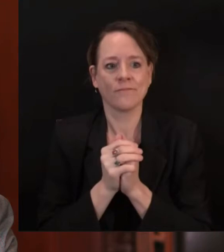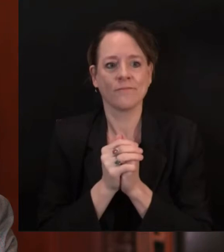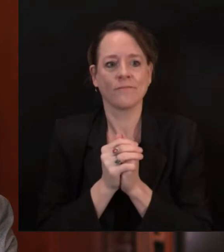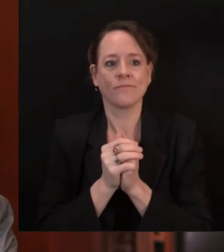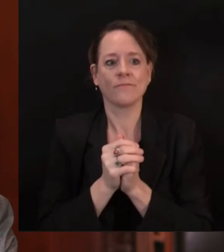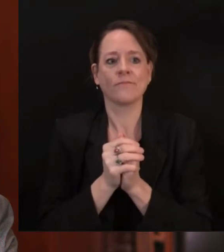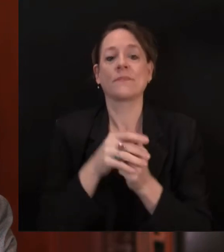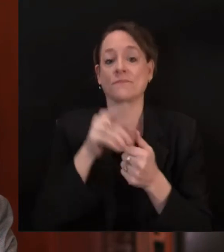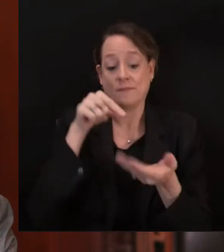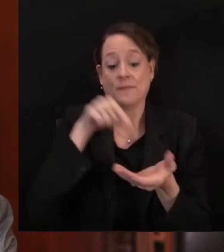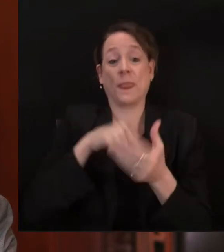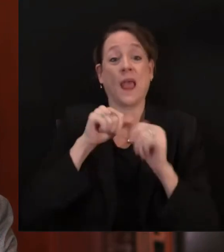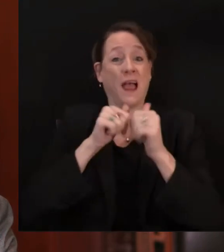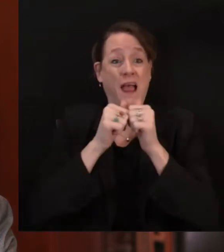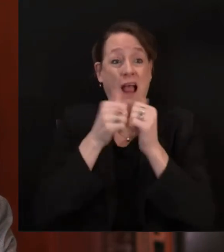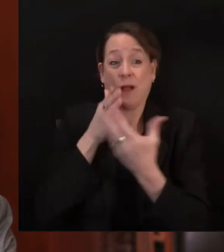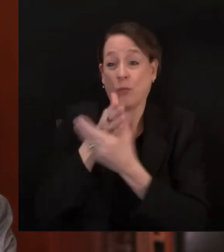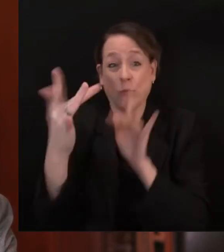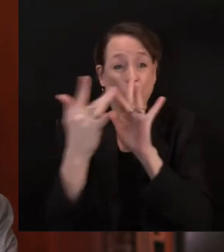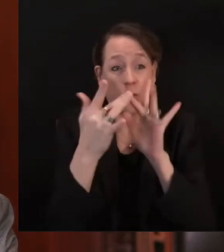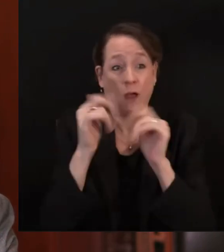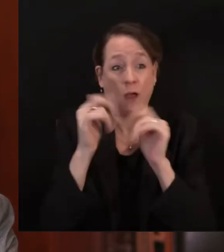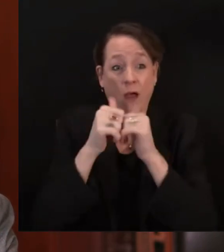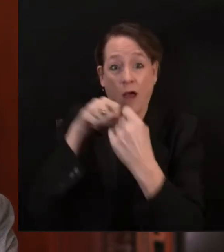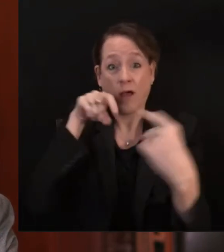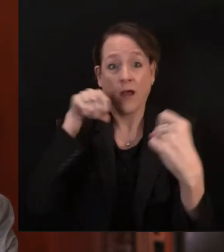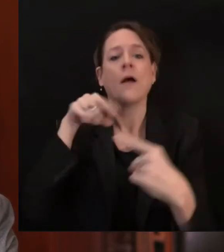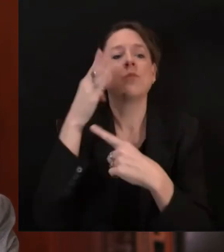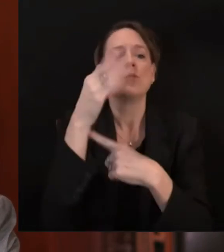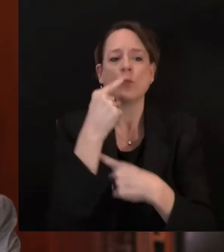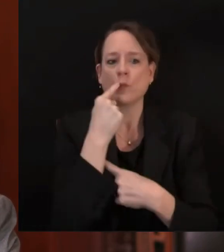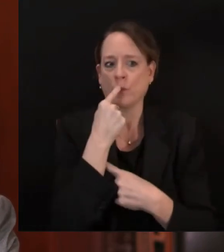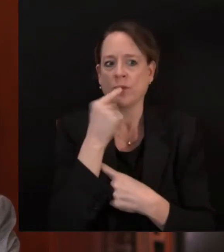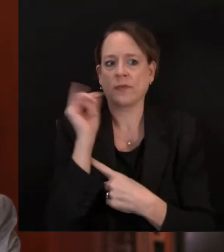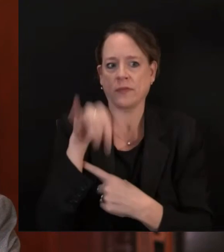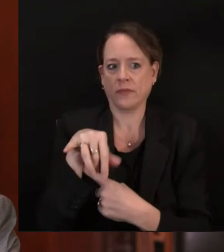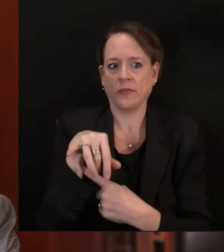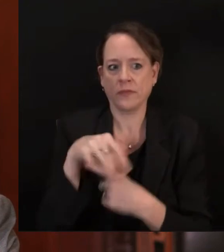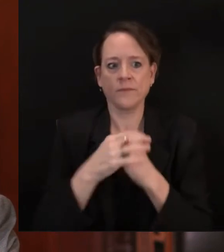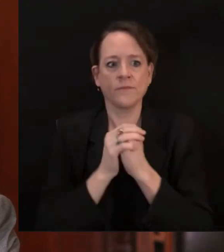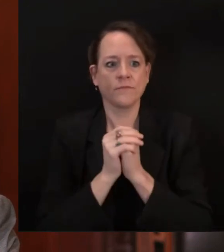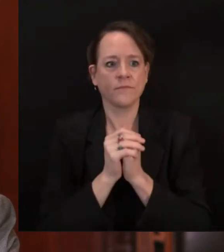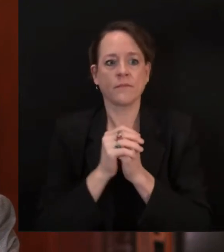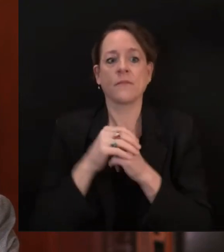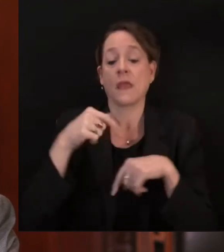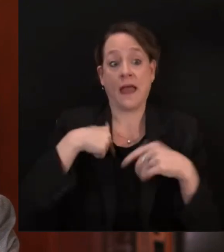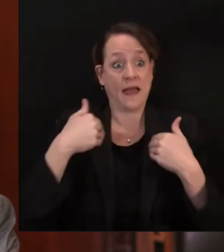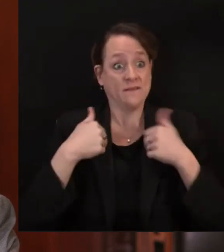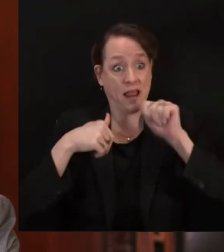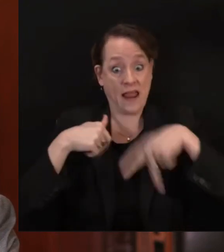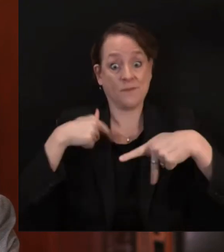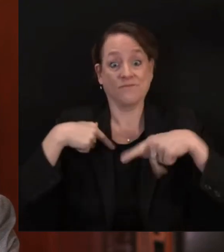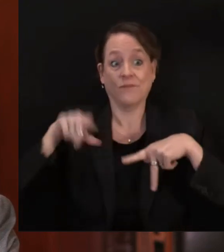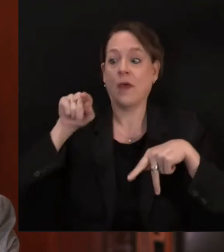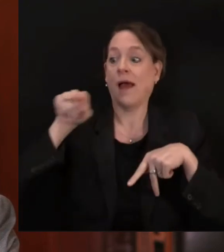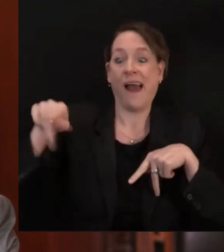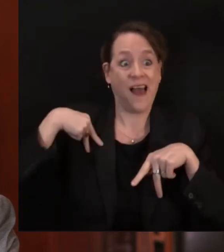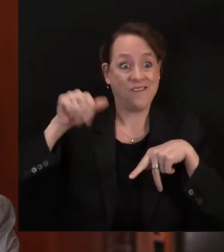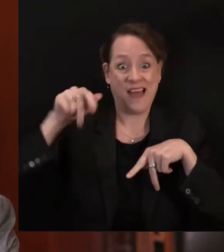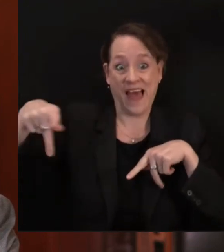nearby smartphones using the app. So when an individual tests positive, they can choose to anonymously notify